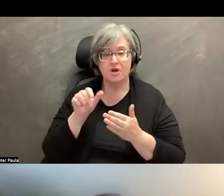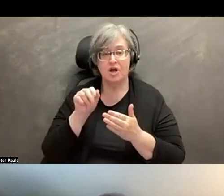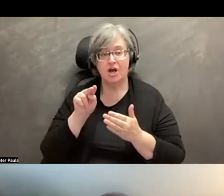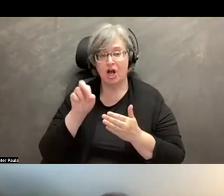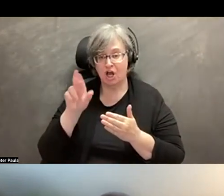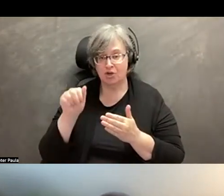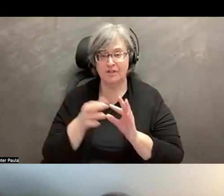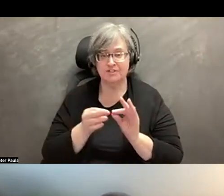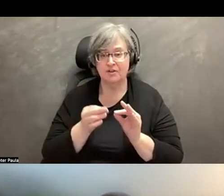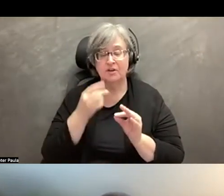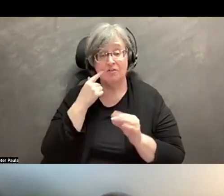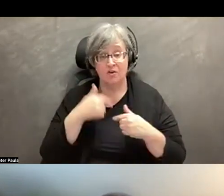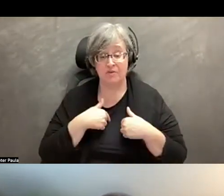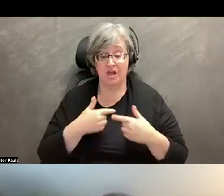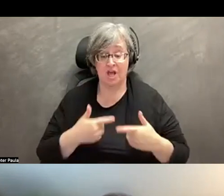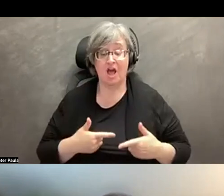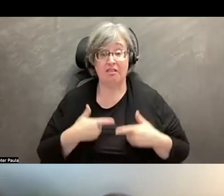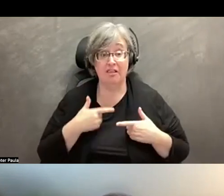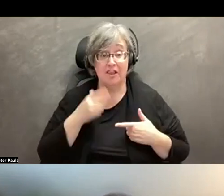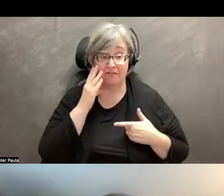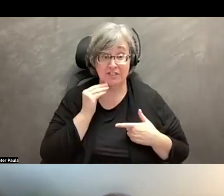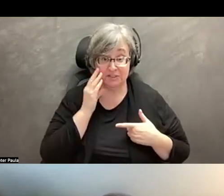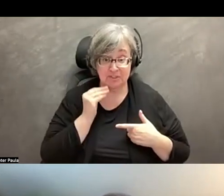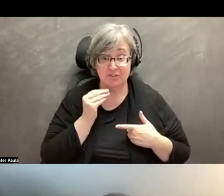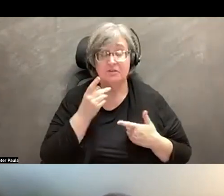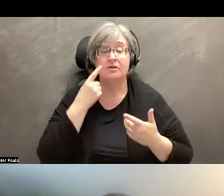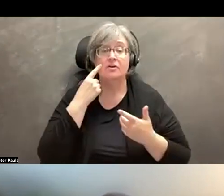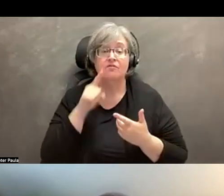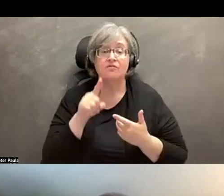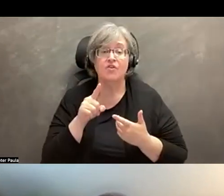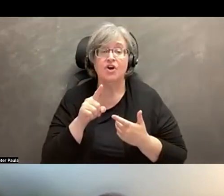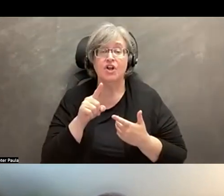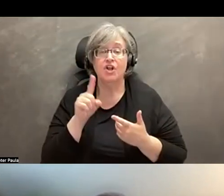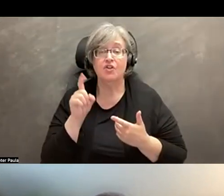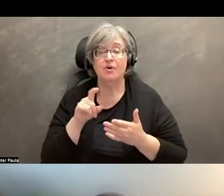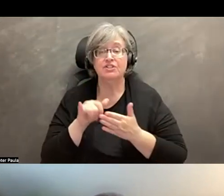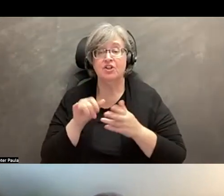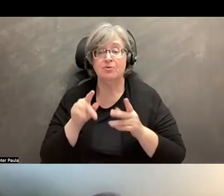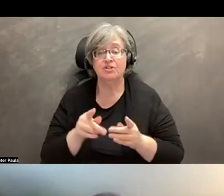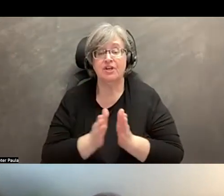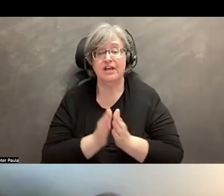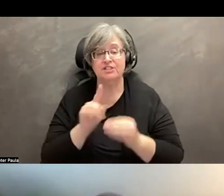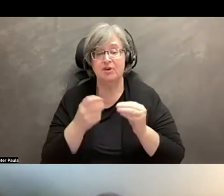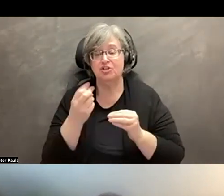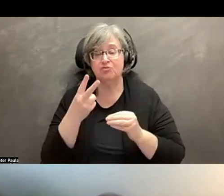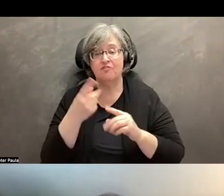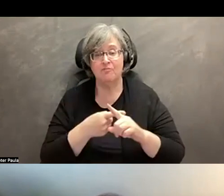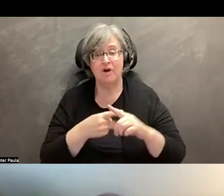for me, from a lived experience, for the question that the person asks about the 12-month